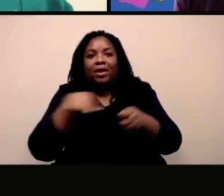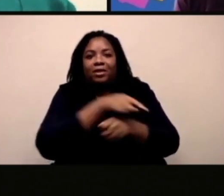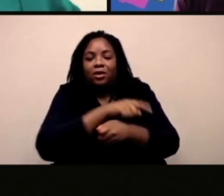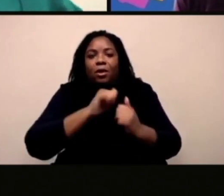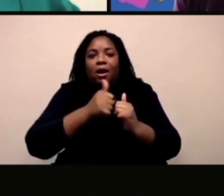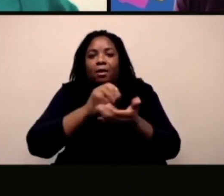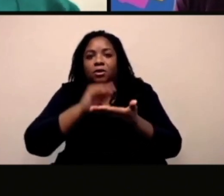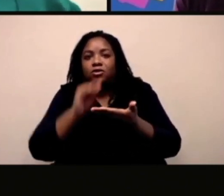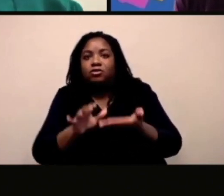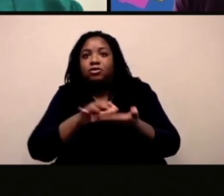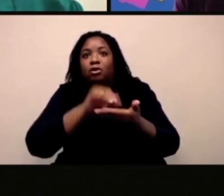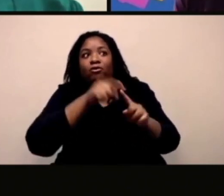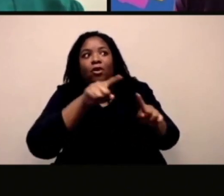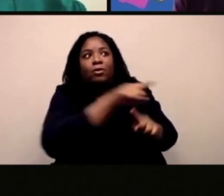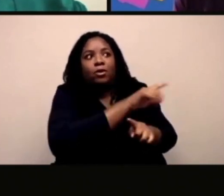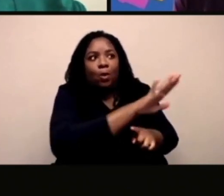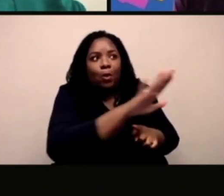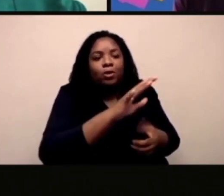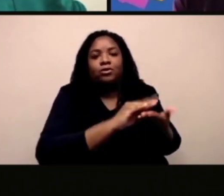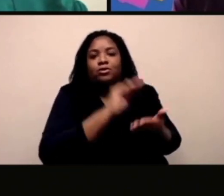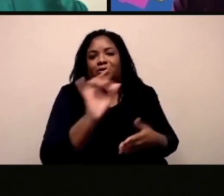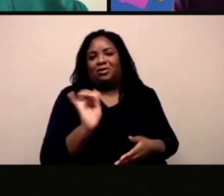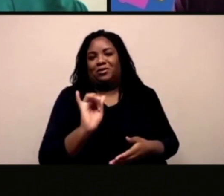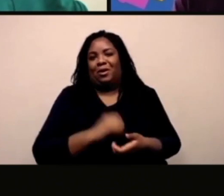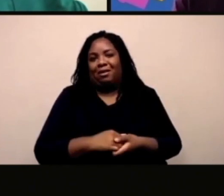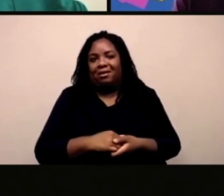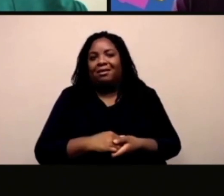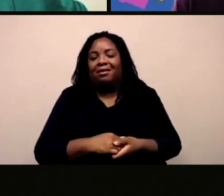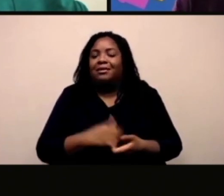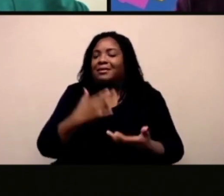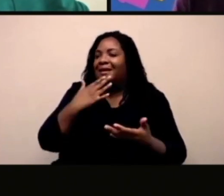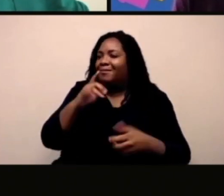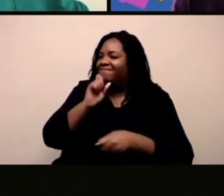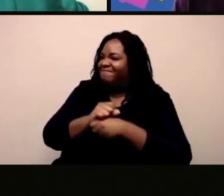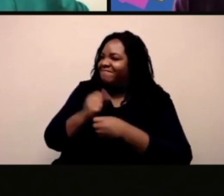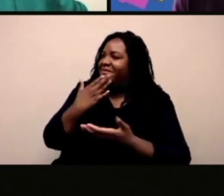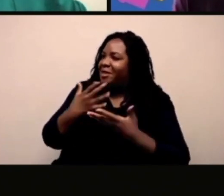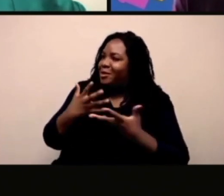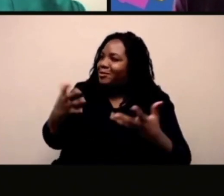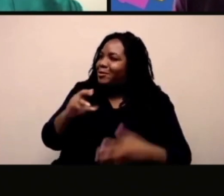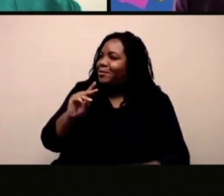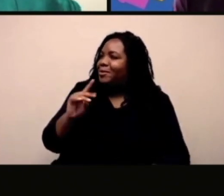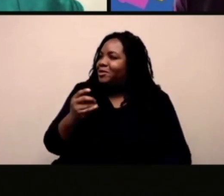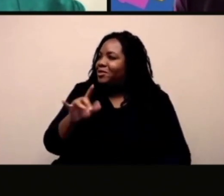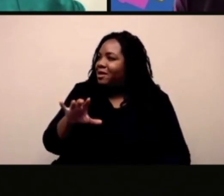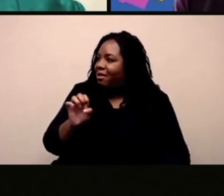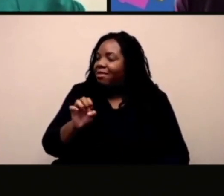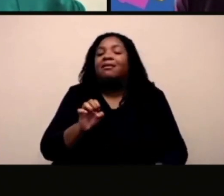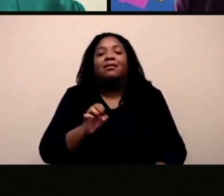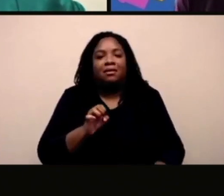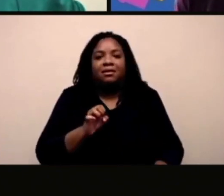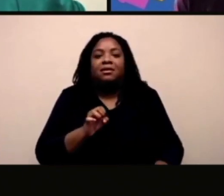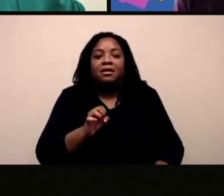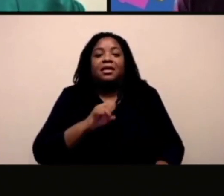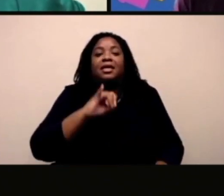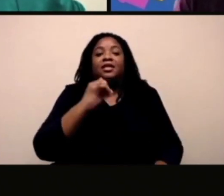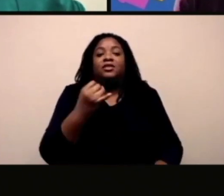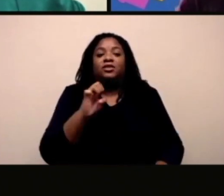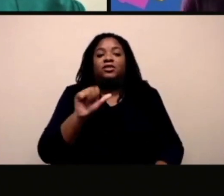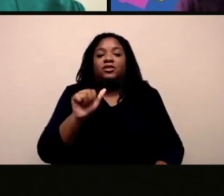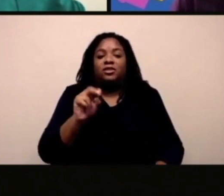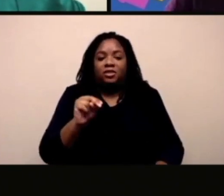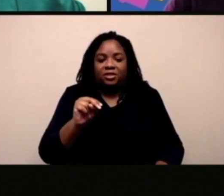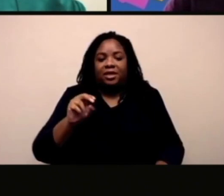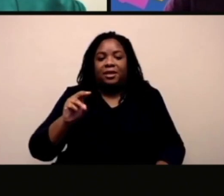from all of your students as well. Absolutely. Thank you very much, Michelle. And like I said, Jean Marie is